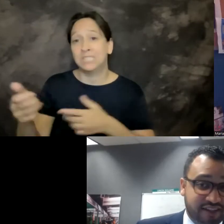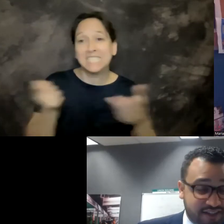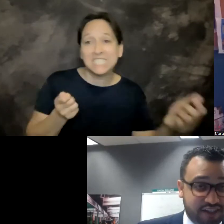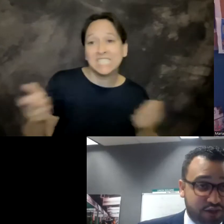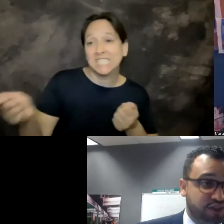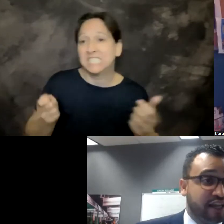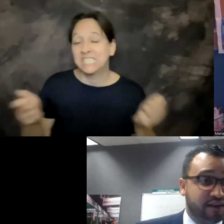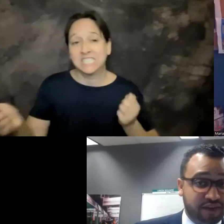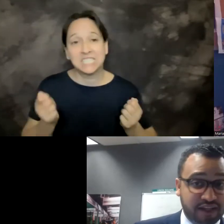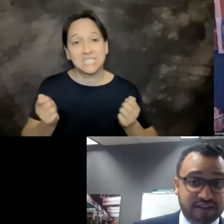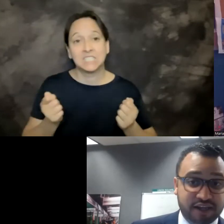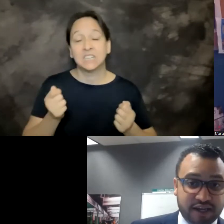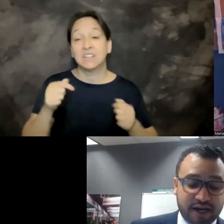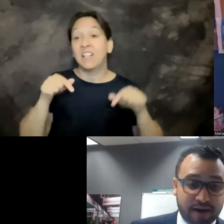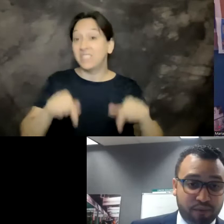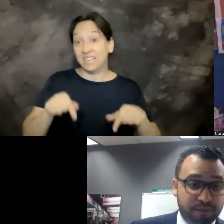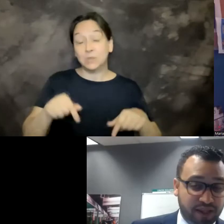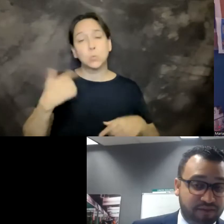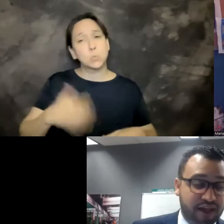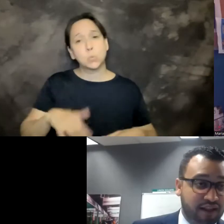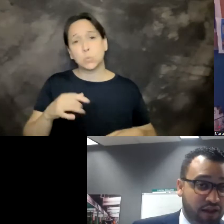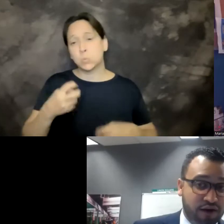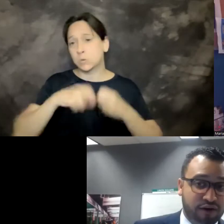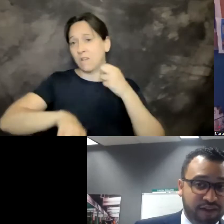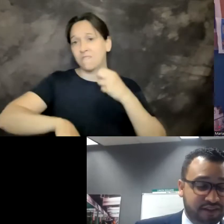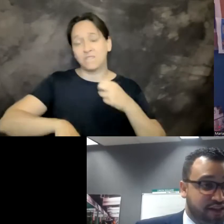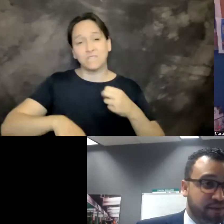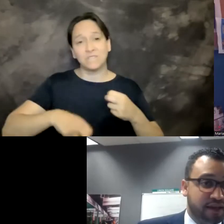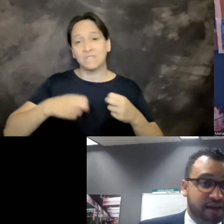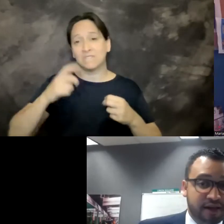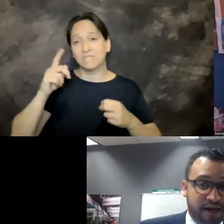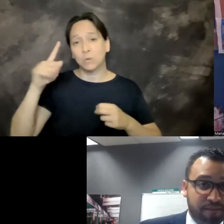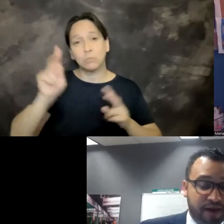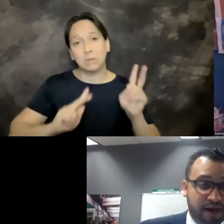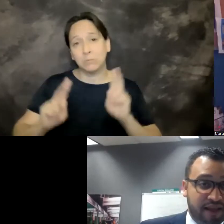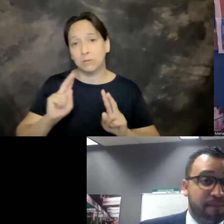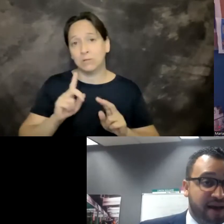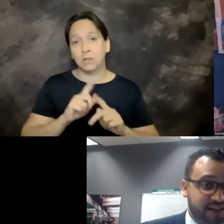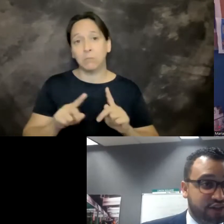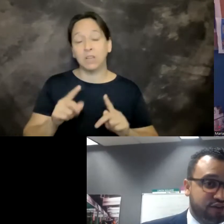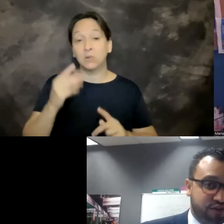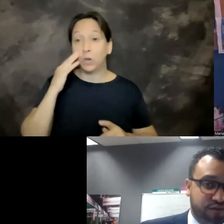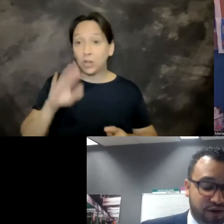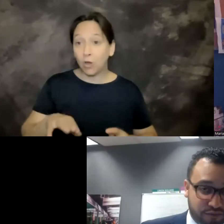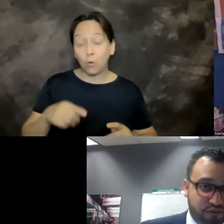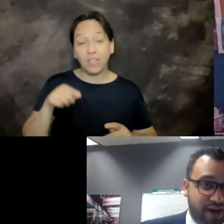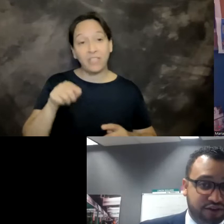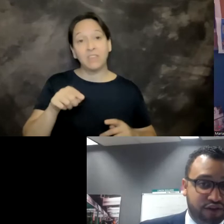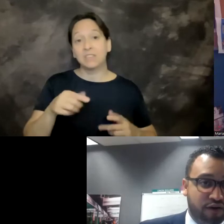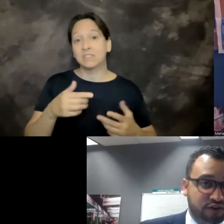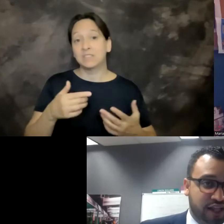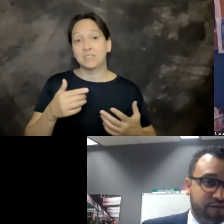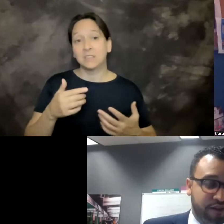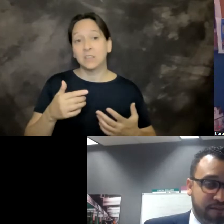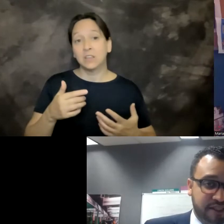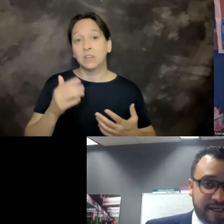realize that this is a huge inconvenience, but we believe that in the long run, this is going to be in the best interest of riders of the